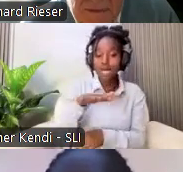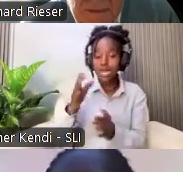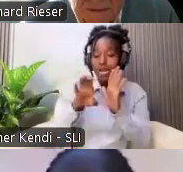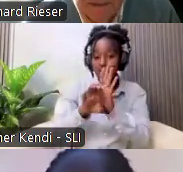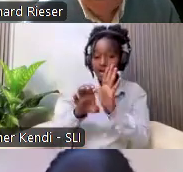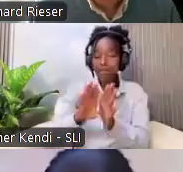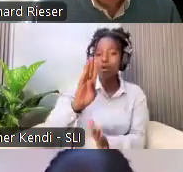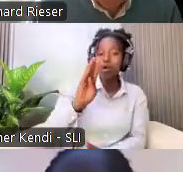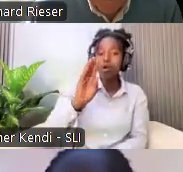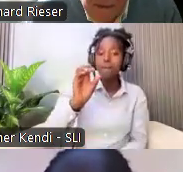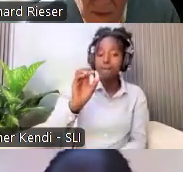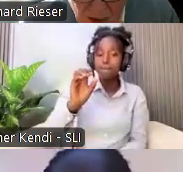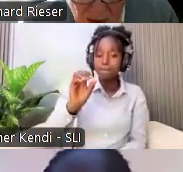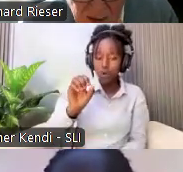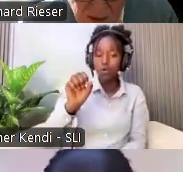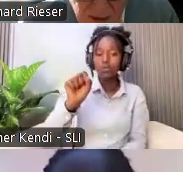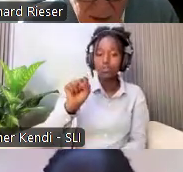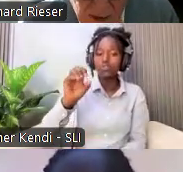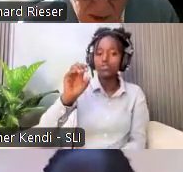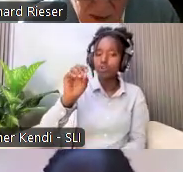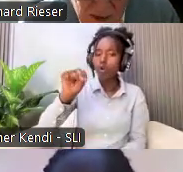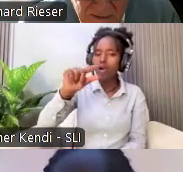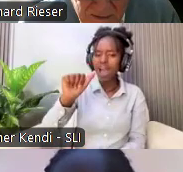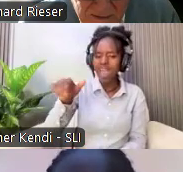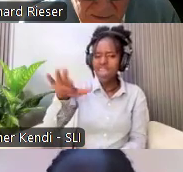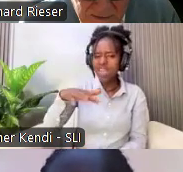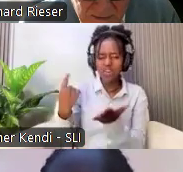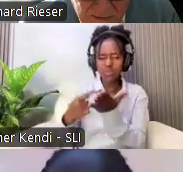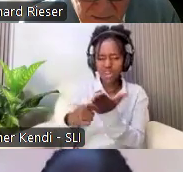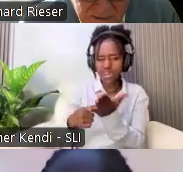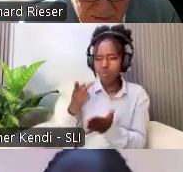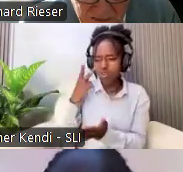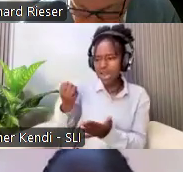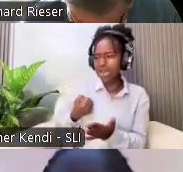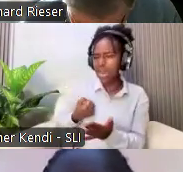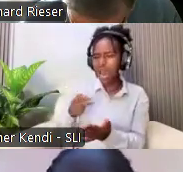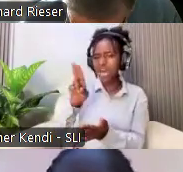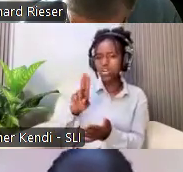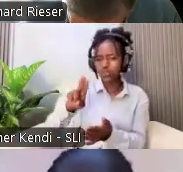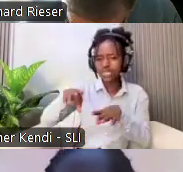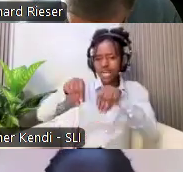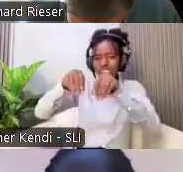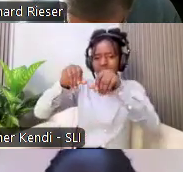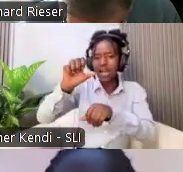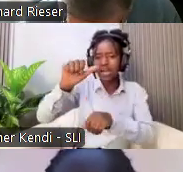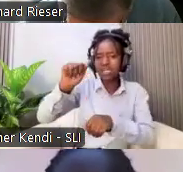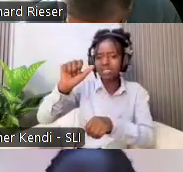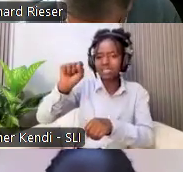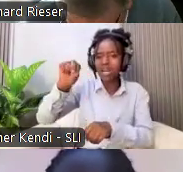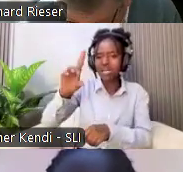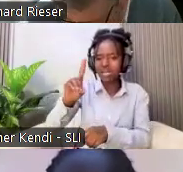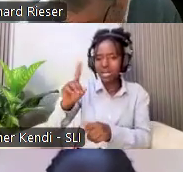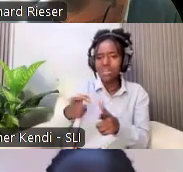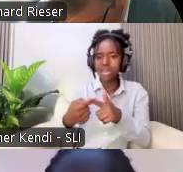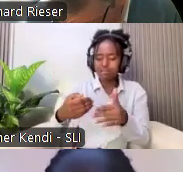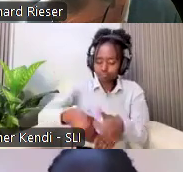using sand during her menstrual period. She just got sand and put in a polythene bag. That's what she was being